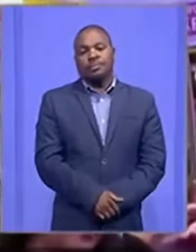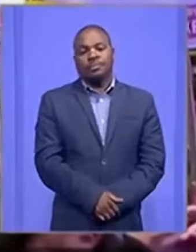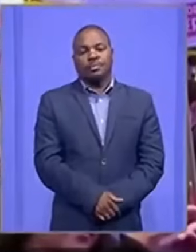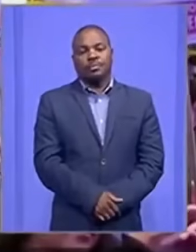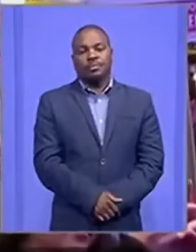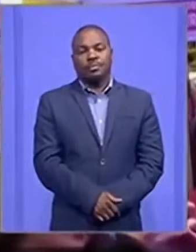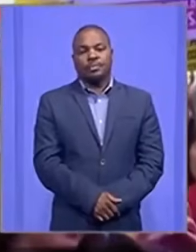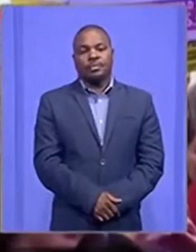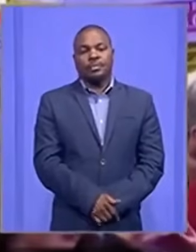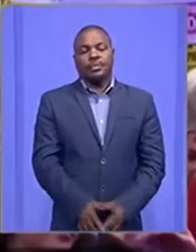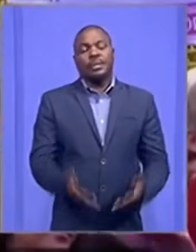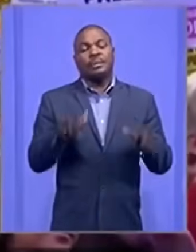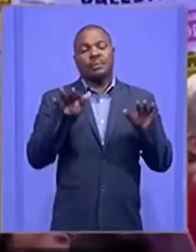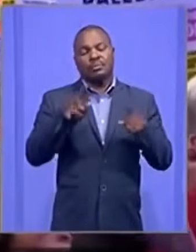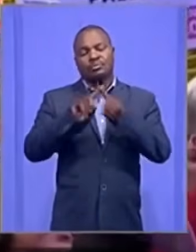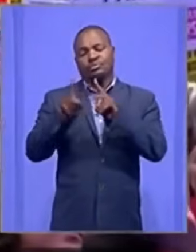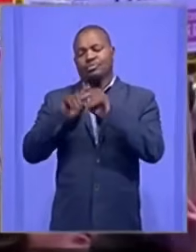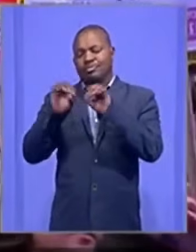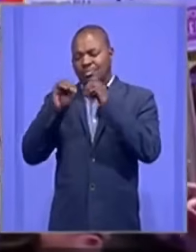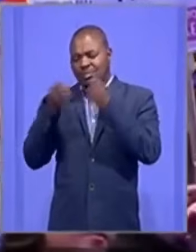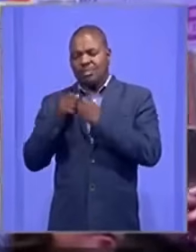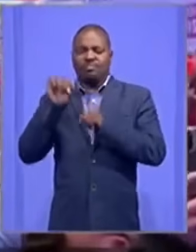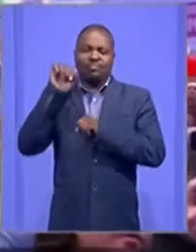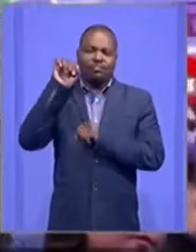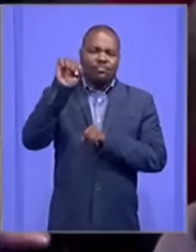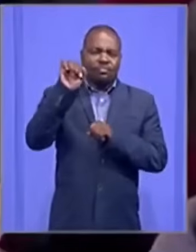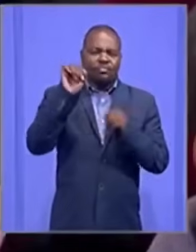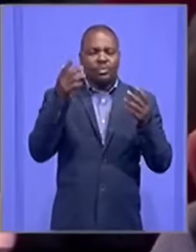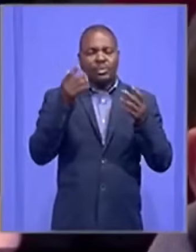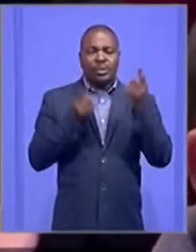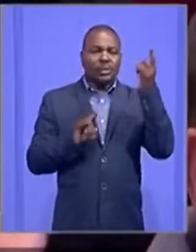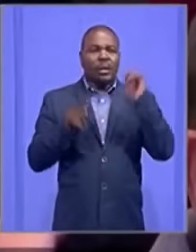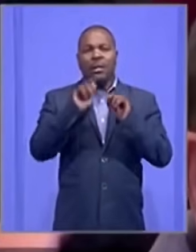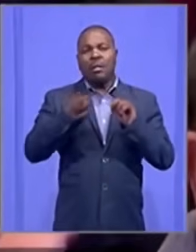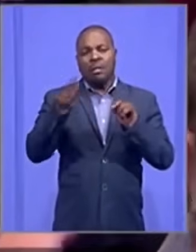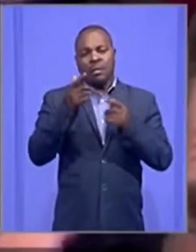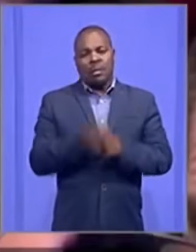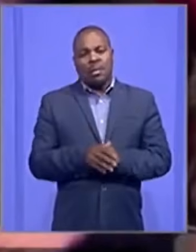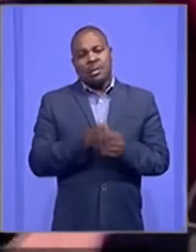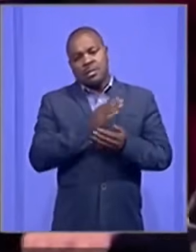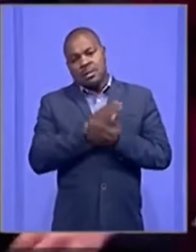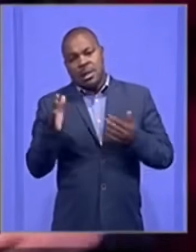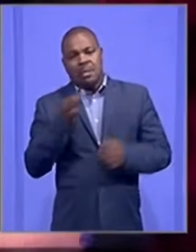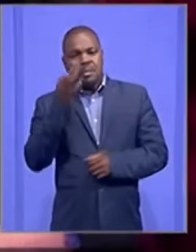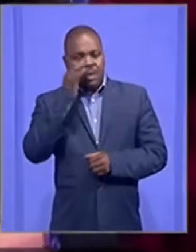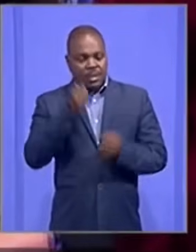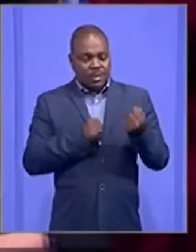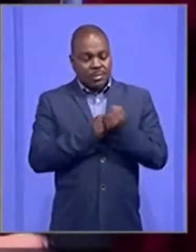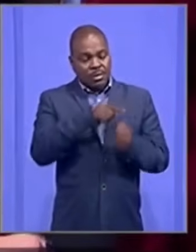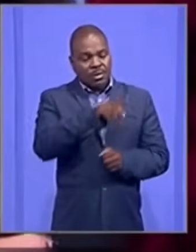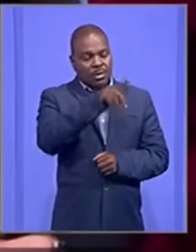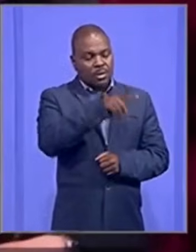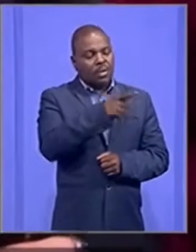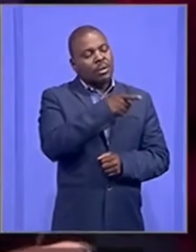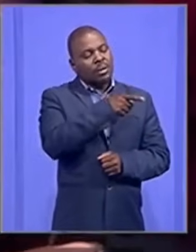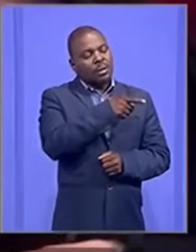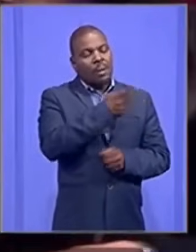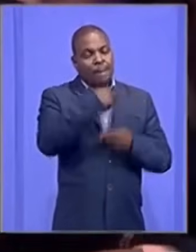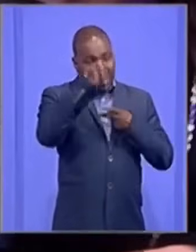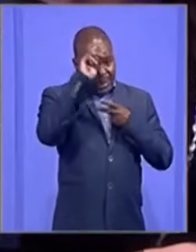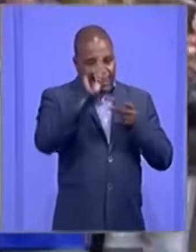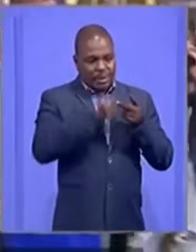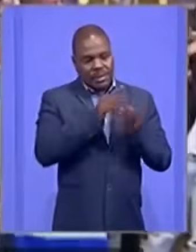Go bile le boipelaetso ka megatlo ye mmalwa ditoropong tse dintsi mo magareng ga bona e le bao ba lago le toropo ya Palestine mo le ba bangwe ba ema le